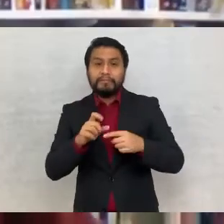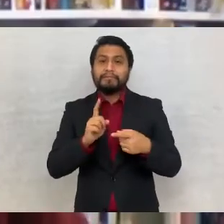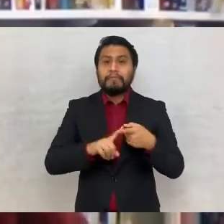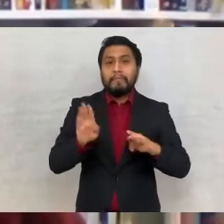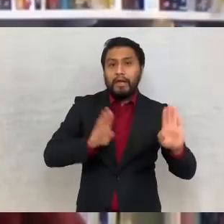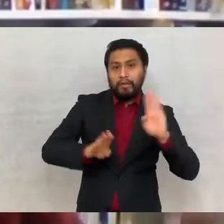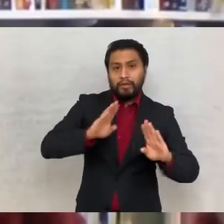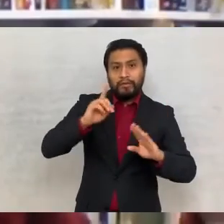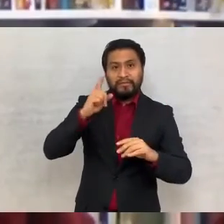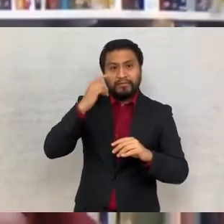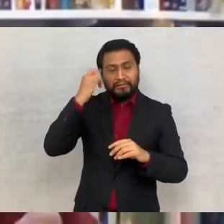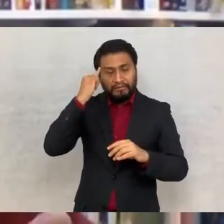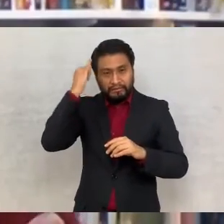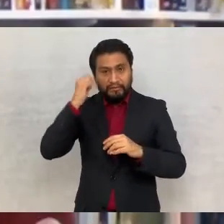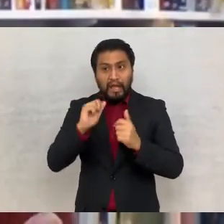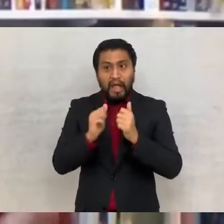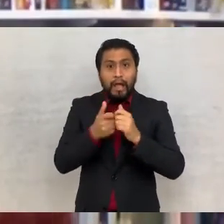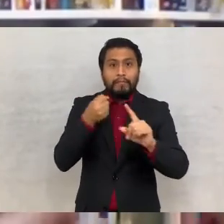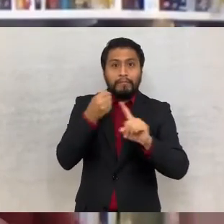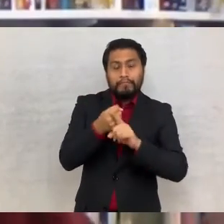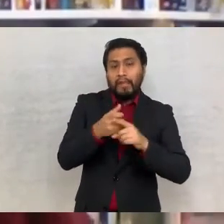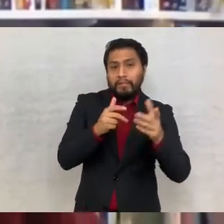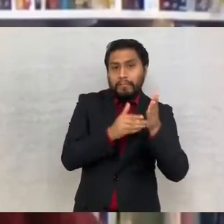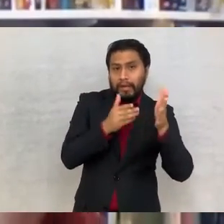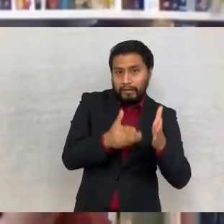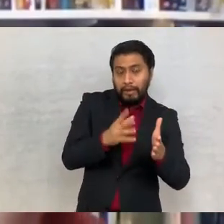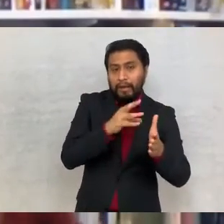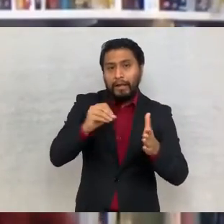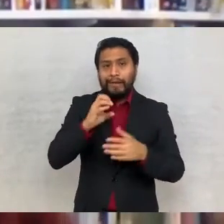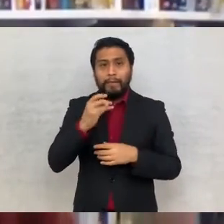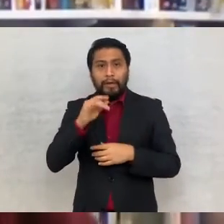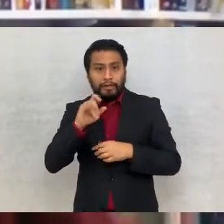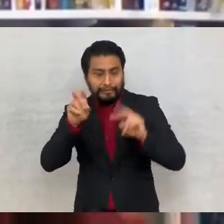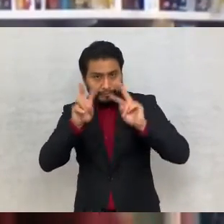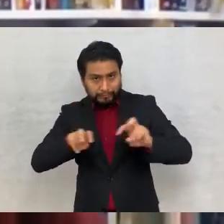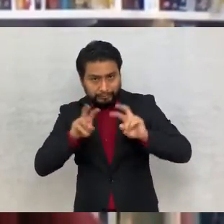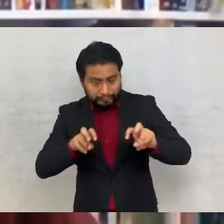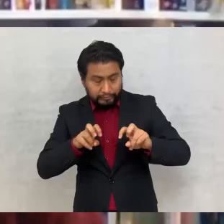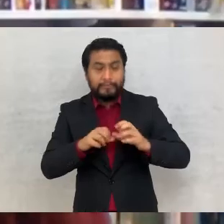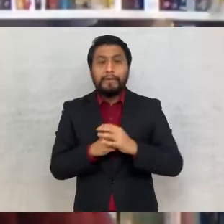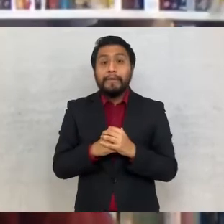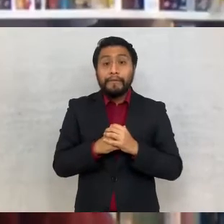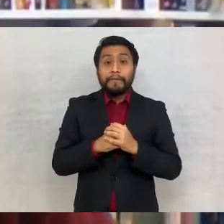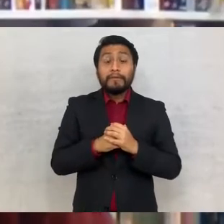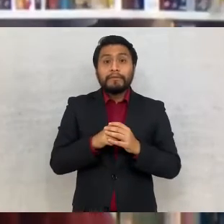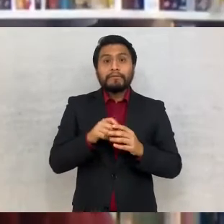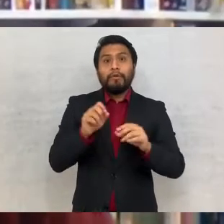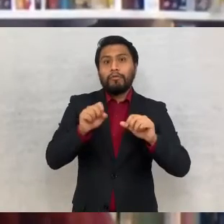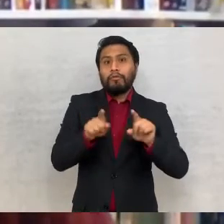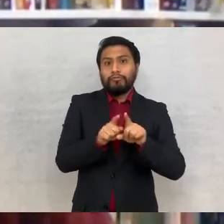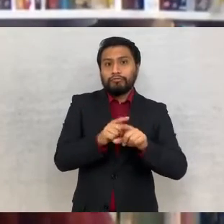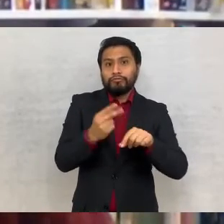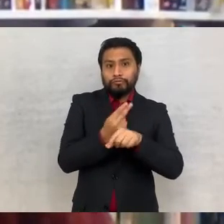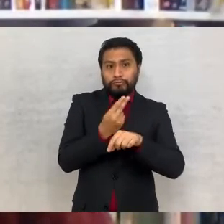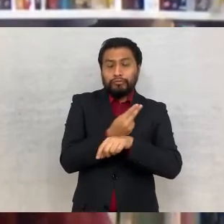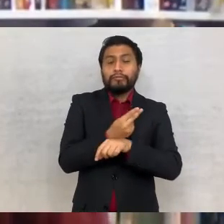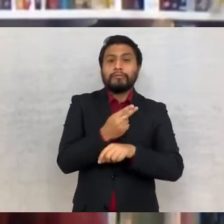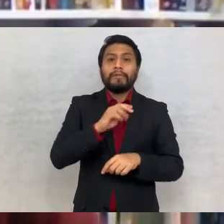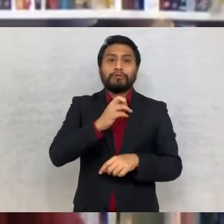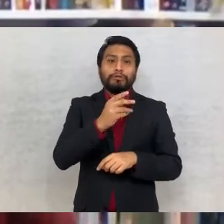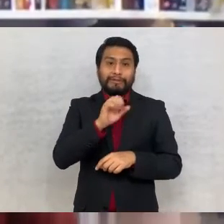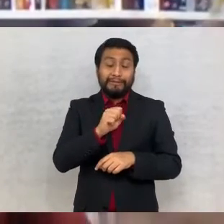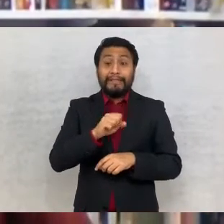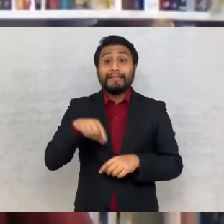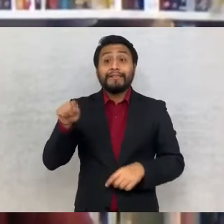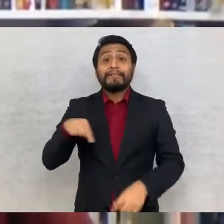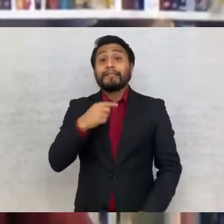blood. This was how immigrants brought evil. They carried it in their blood. And going beyond this cultural identification with